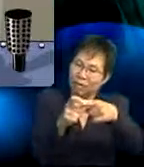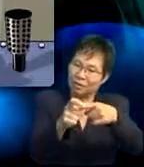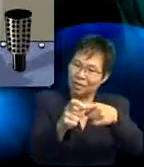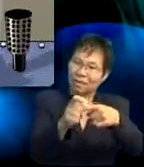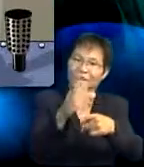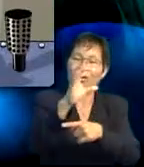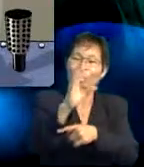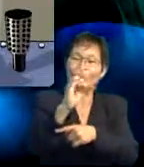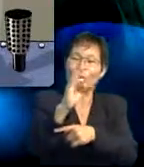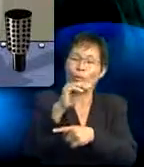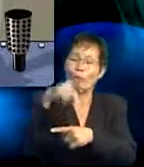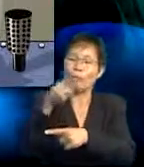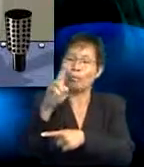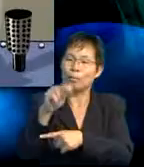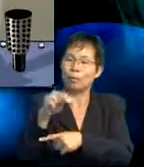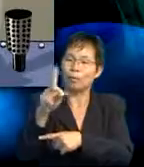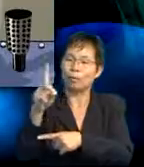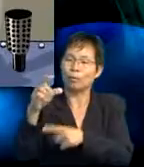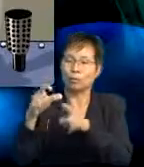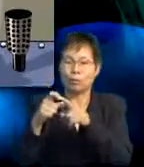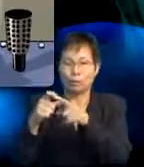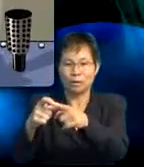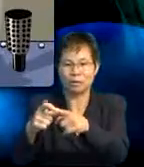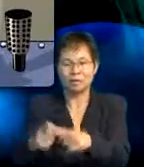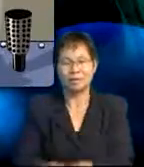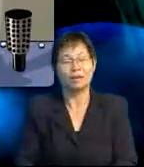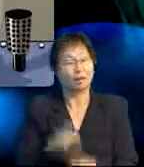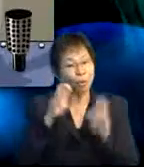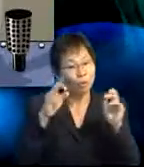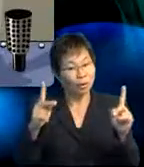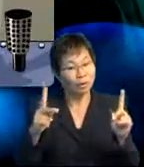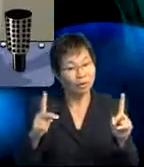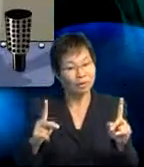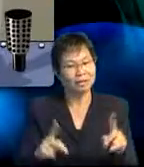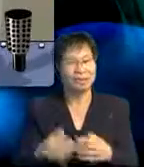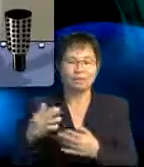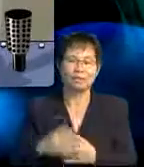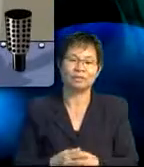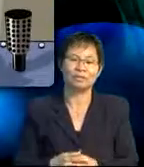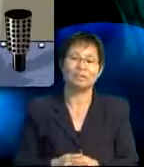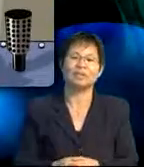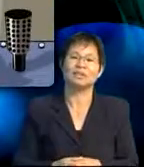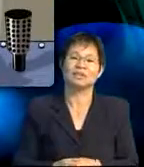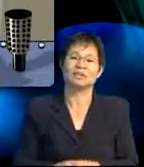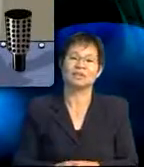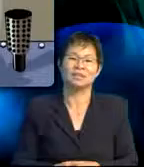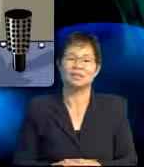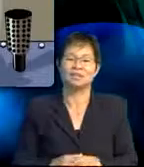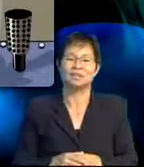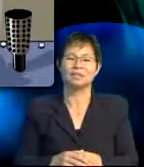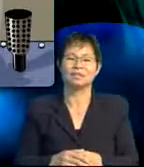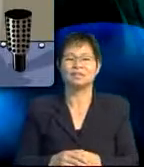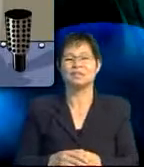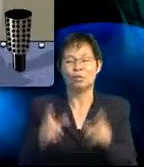words. They're called compound words. Okay, stand by. The word